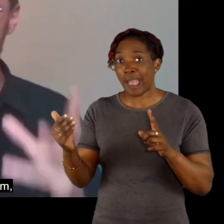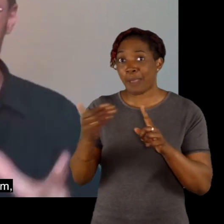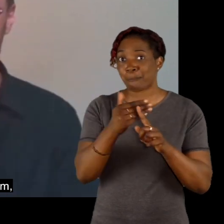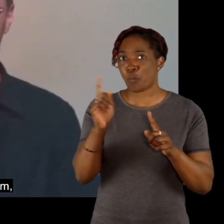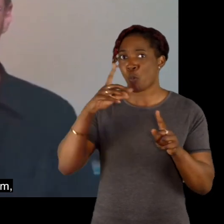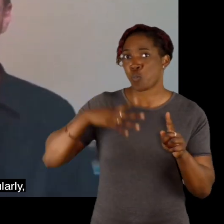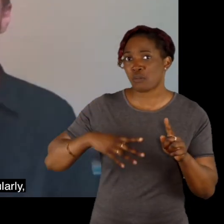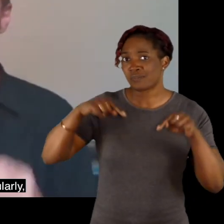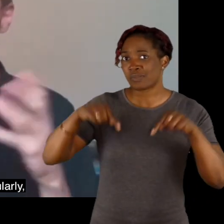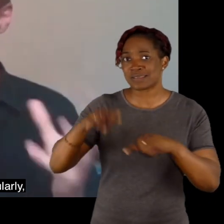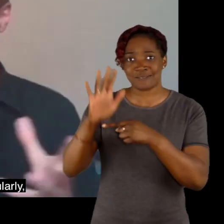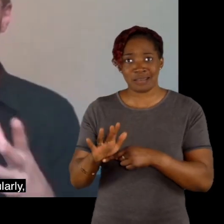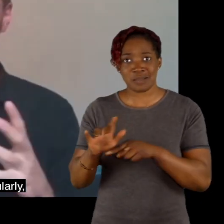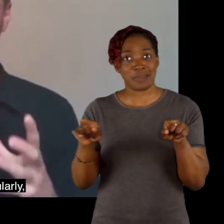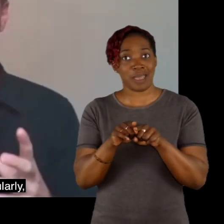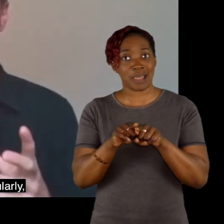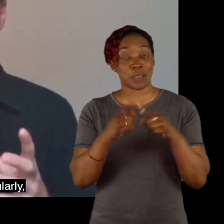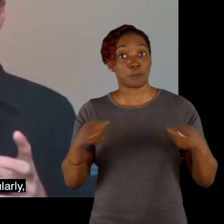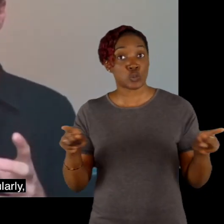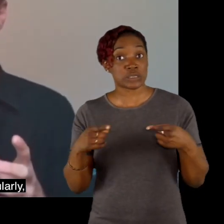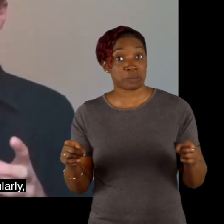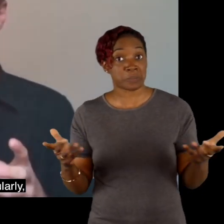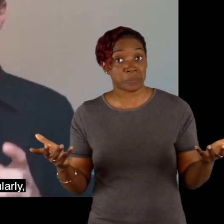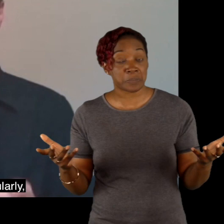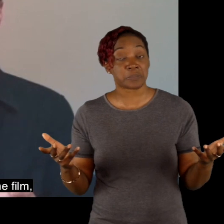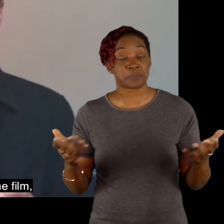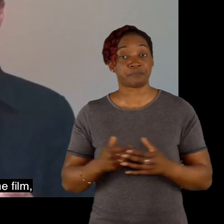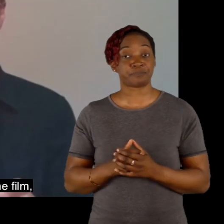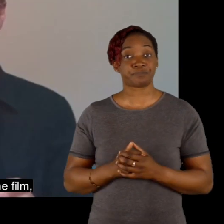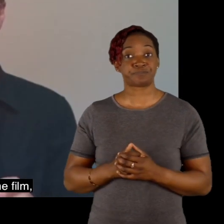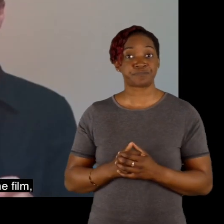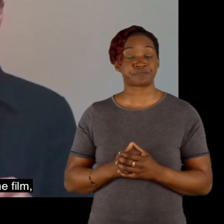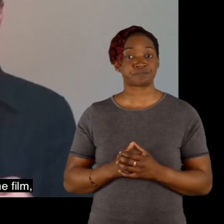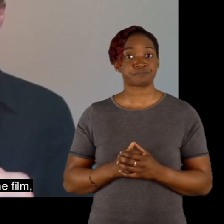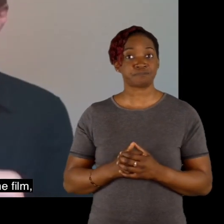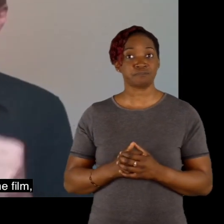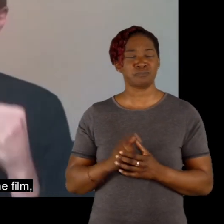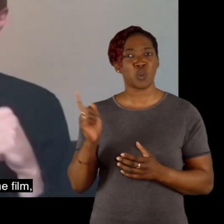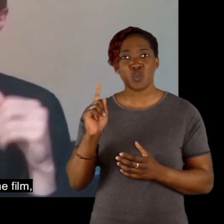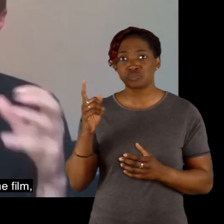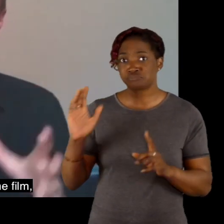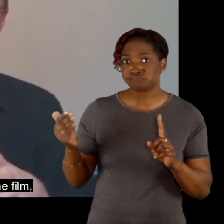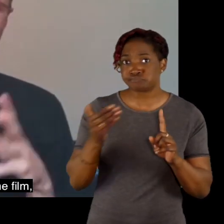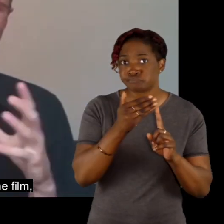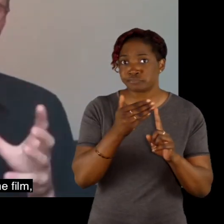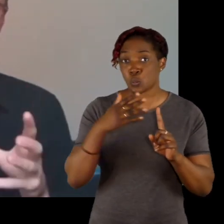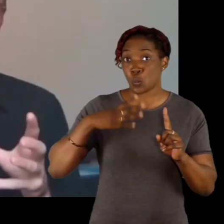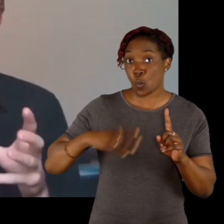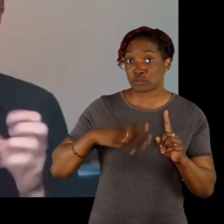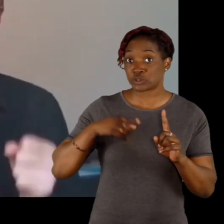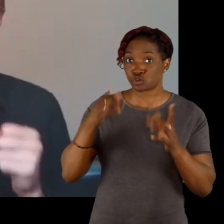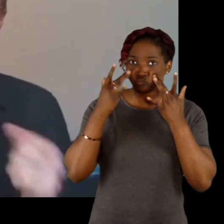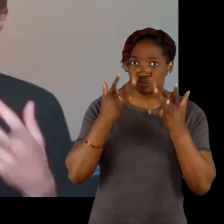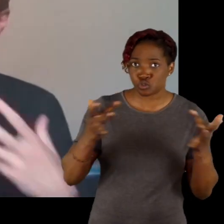intentions were for the film and the music in the film, particularly. What was the intentions for